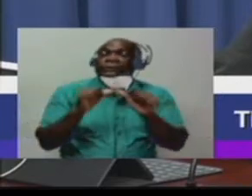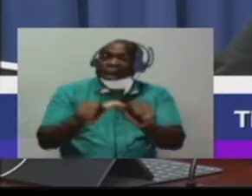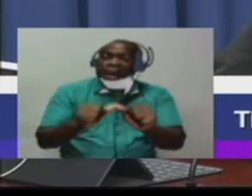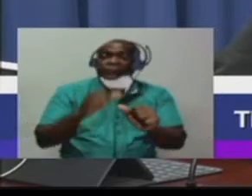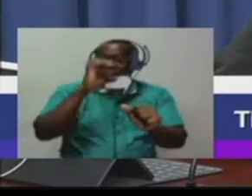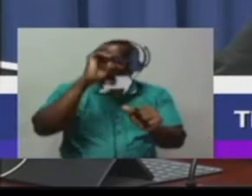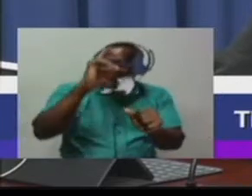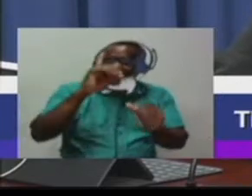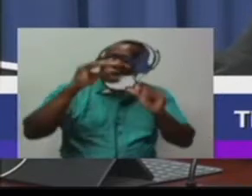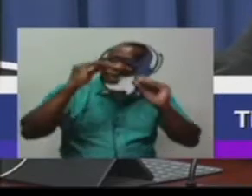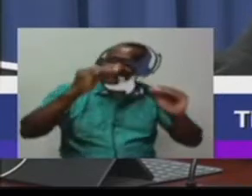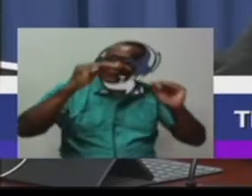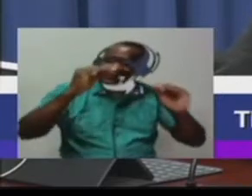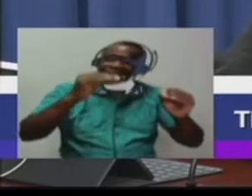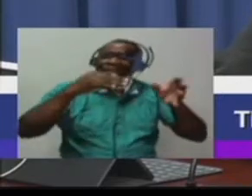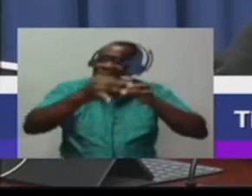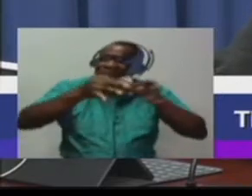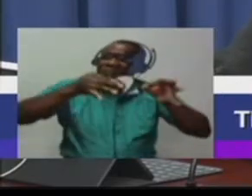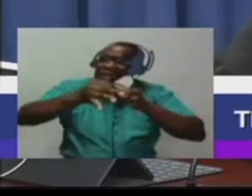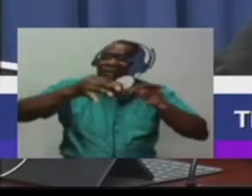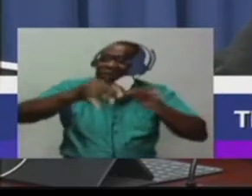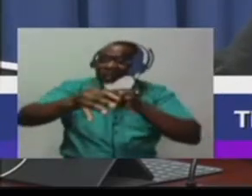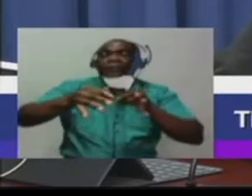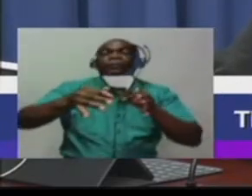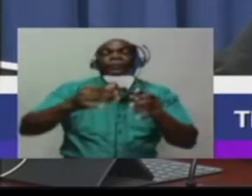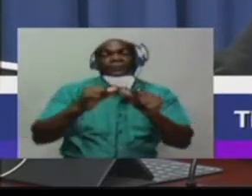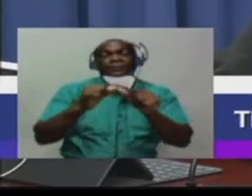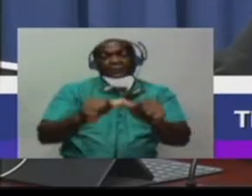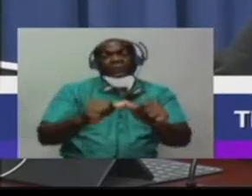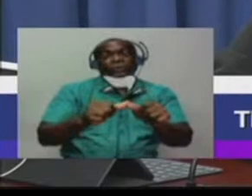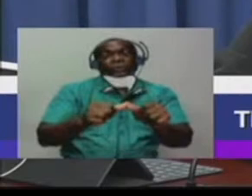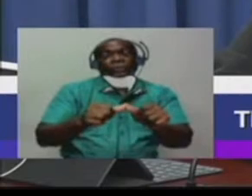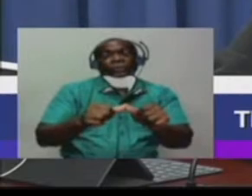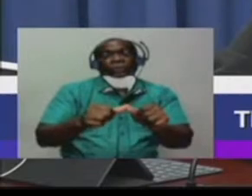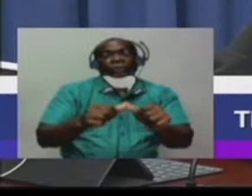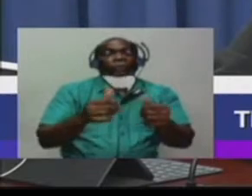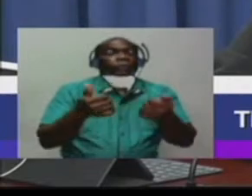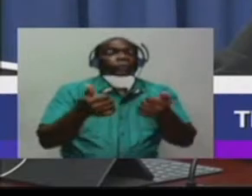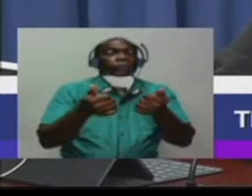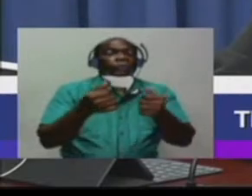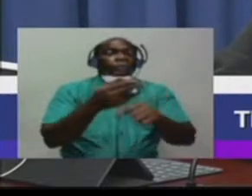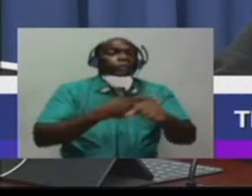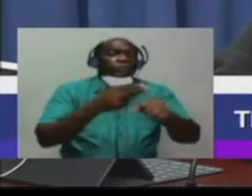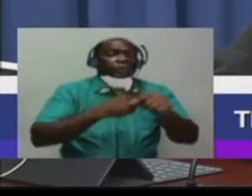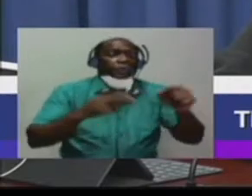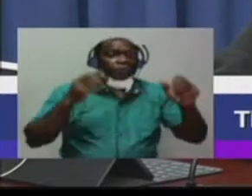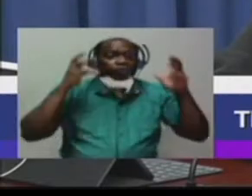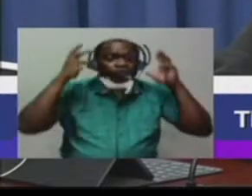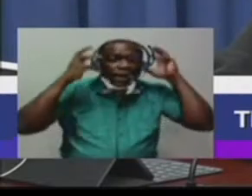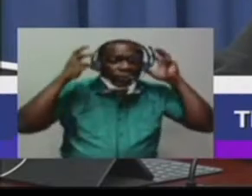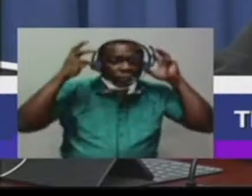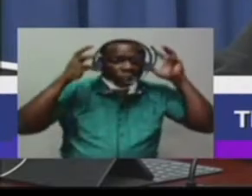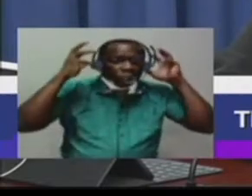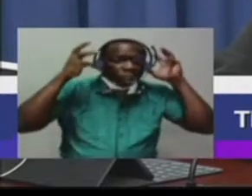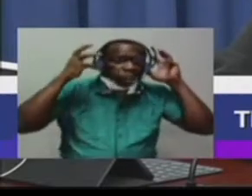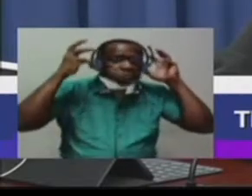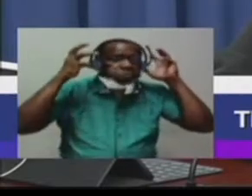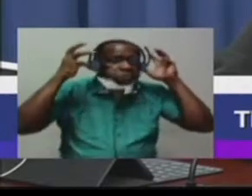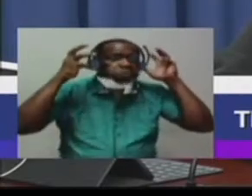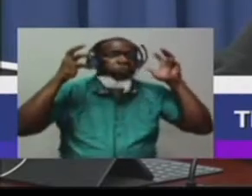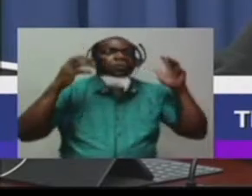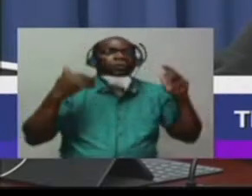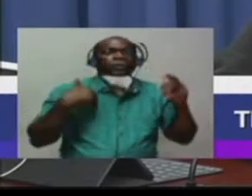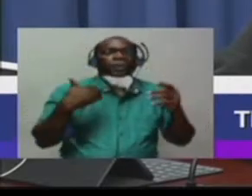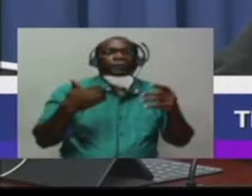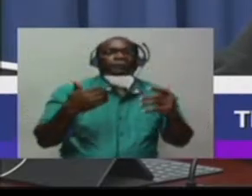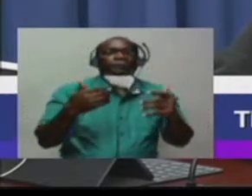in the public domain. We have done significant radio work this weekend. We have launched a new series of press ads